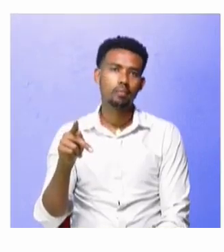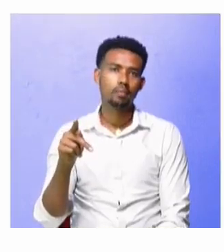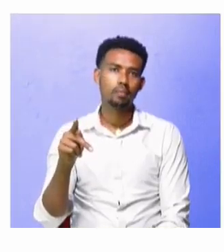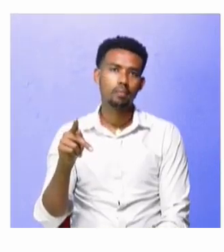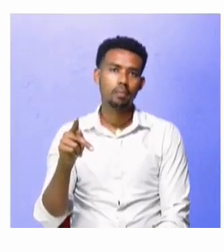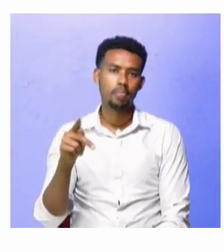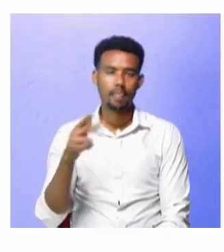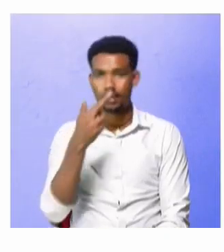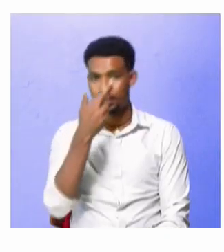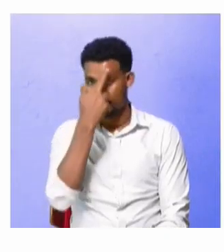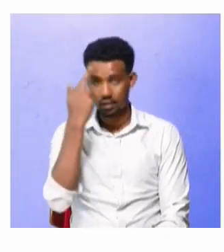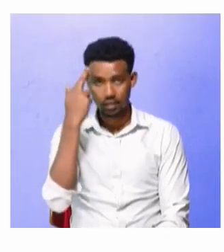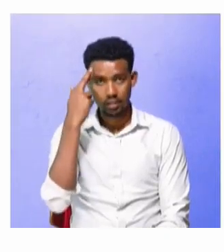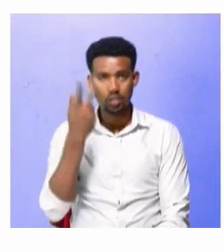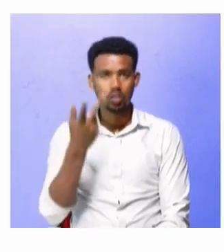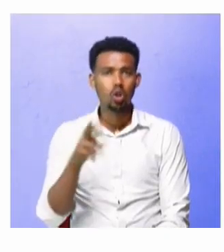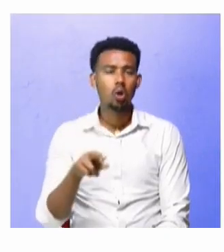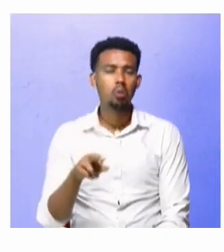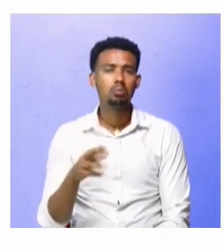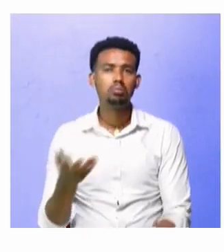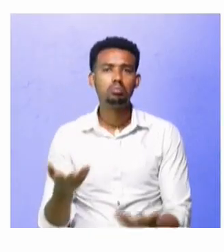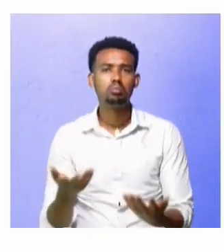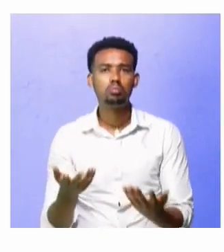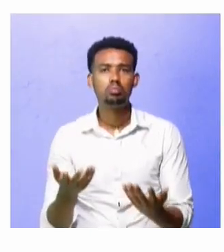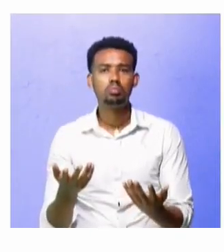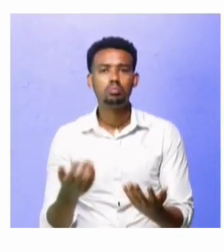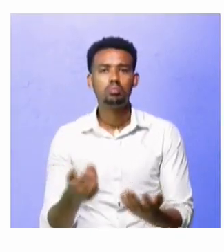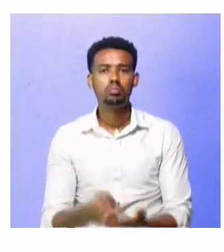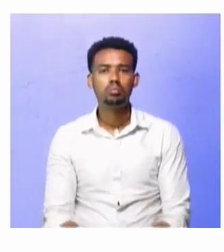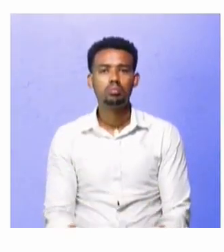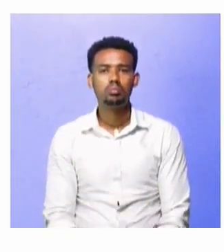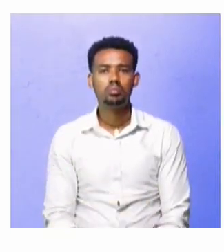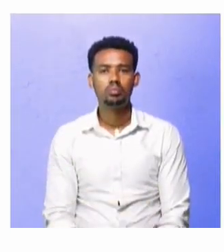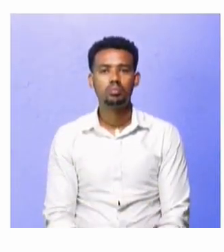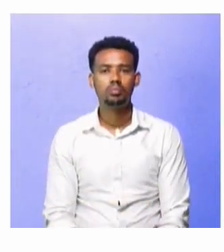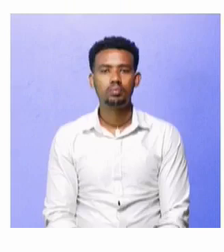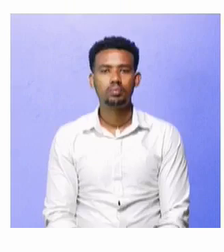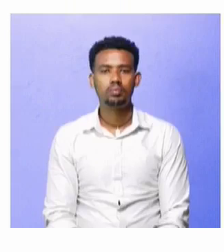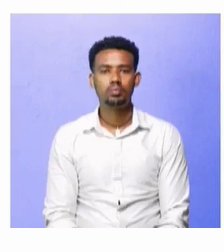or reason, or is it